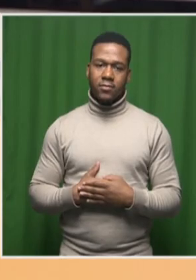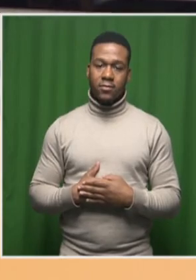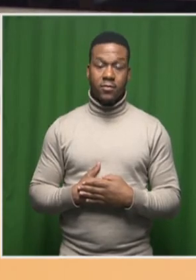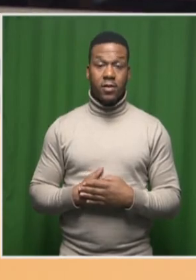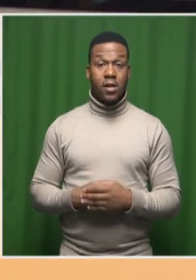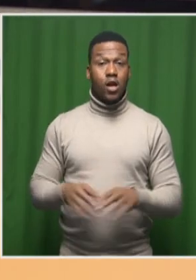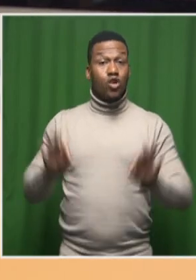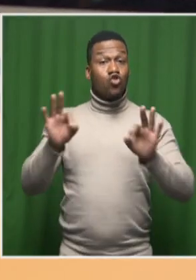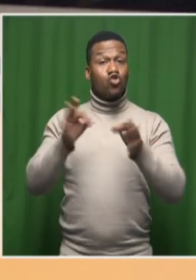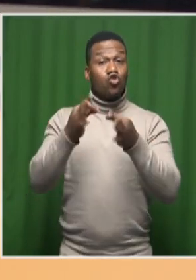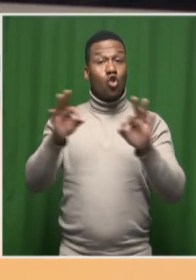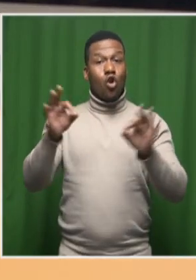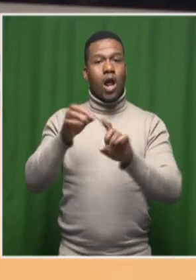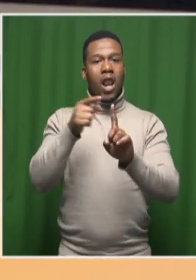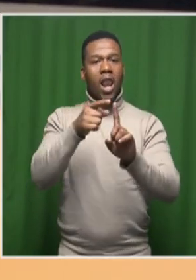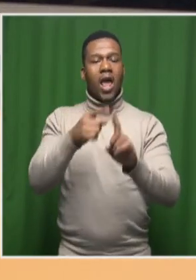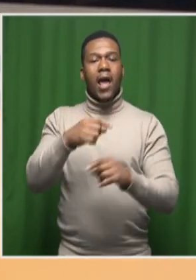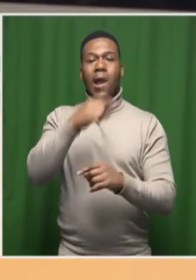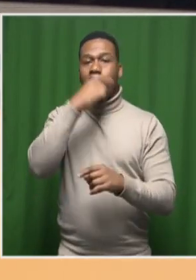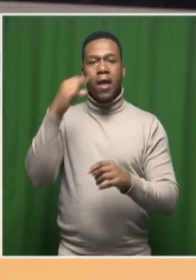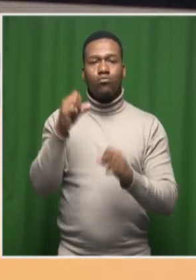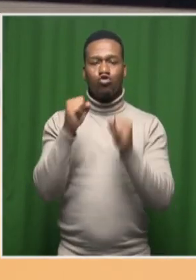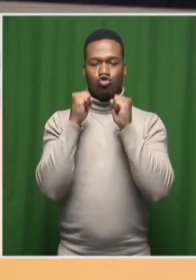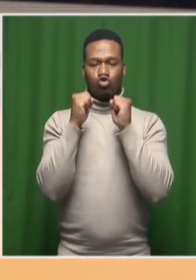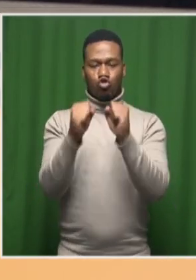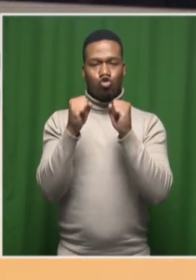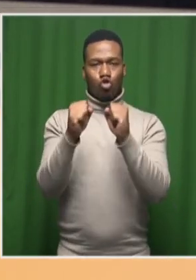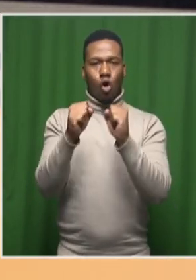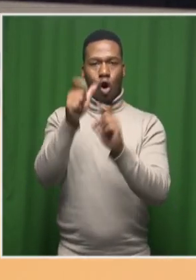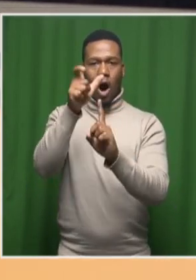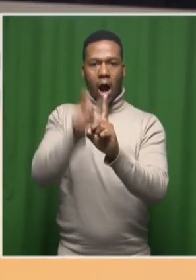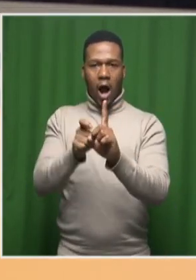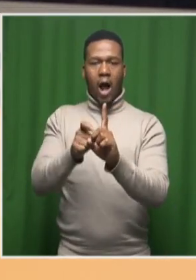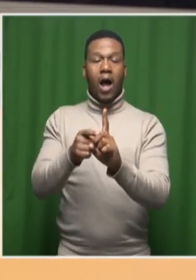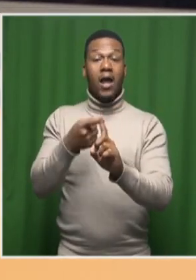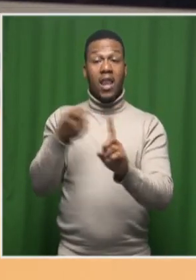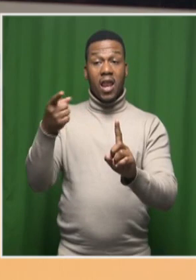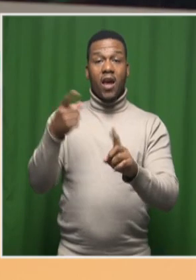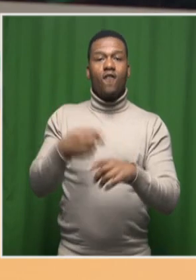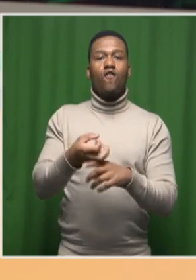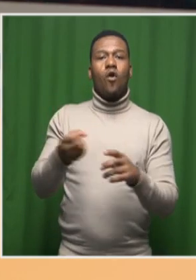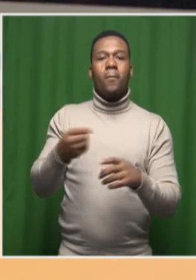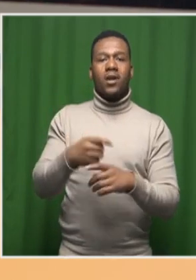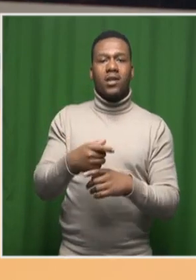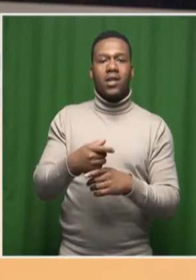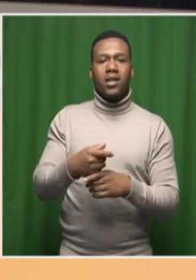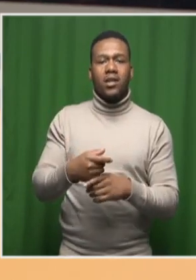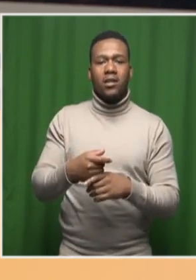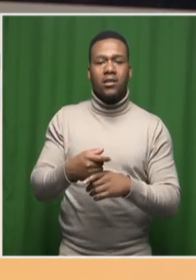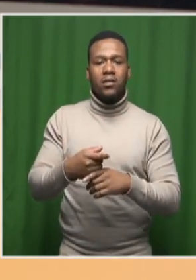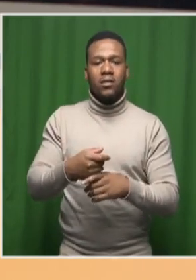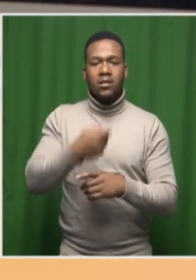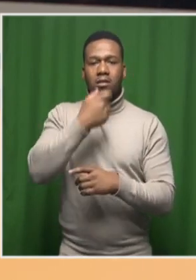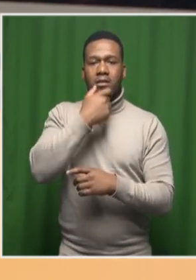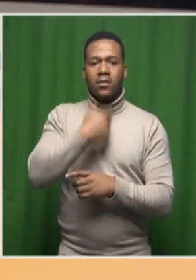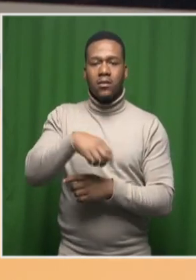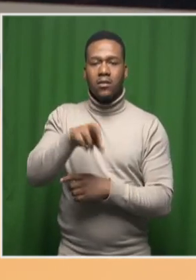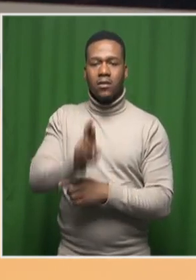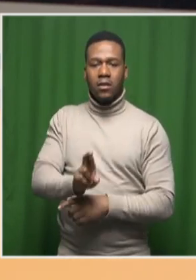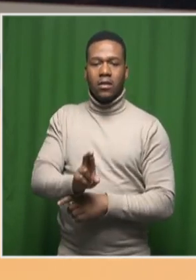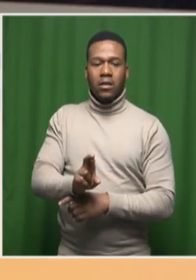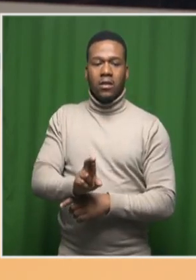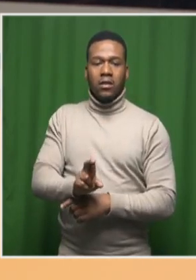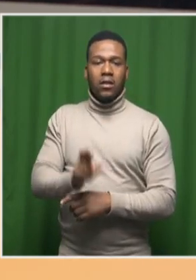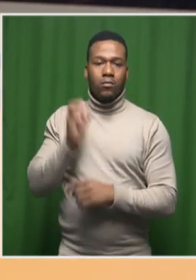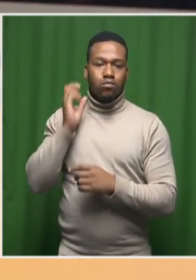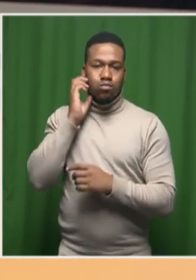The song titled Stronger by the late Riky Rick Foundation is a unique and innovative project that has utilized artificial intelligence